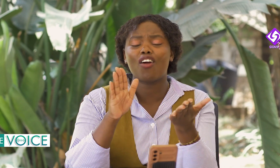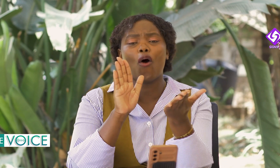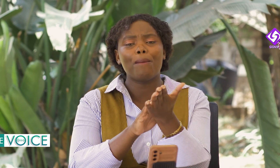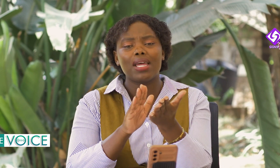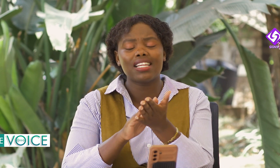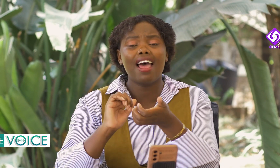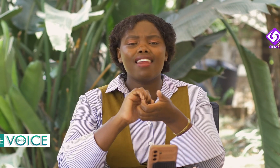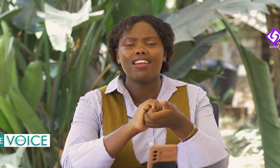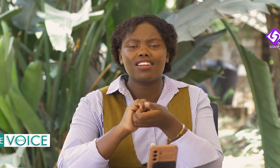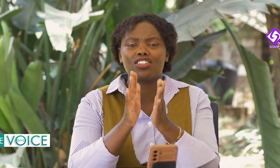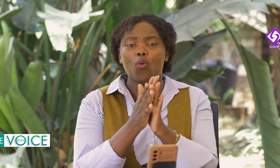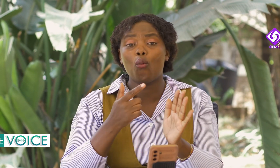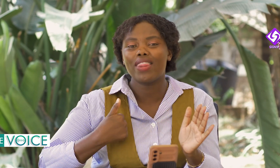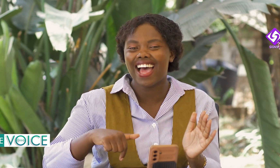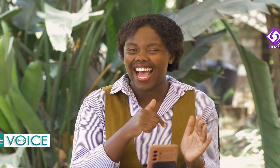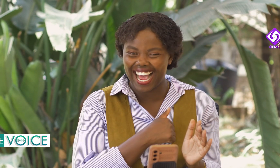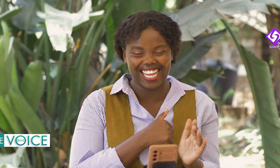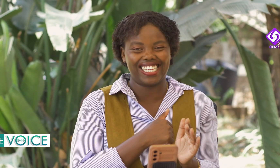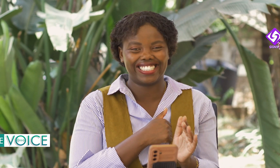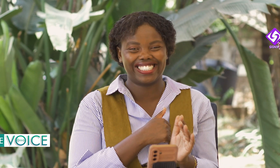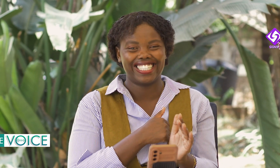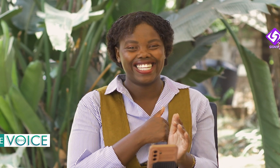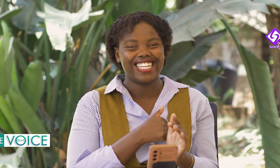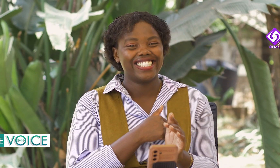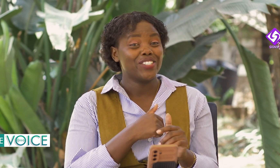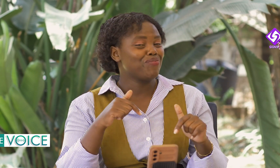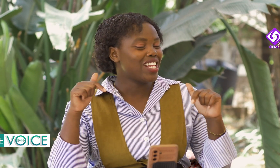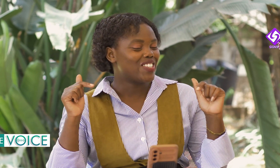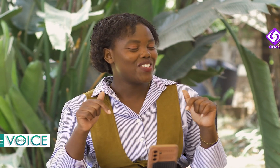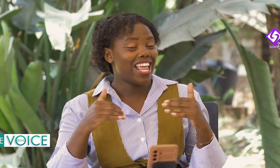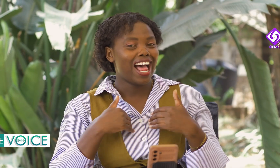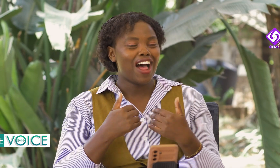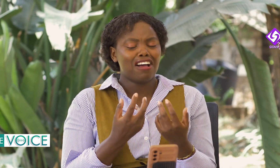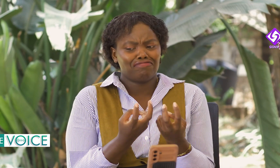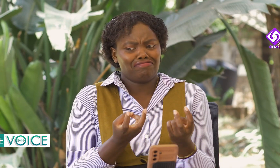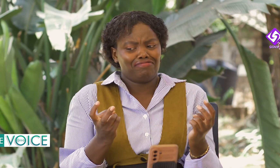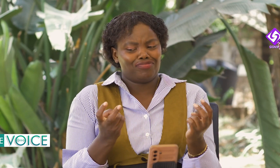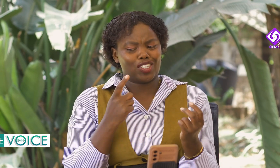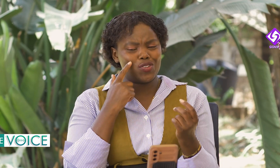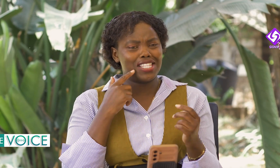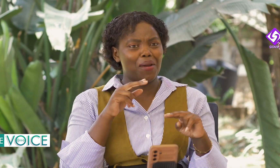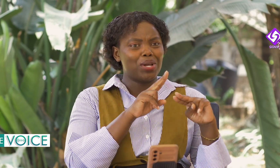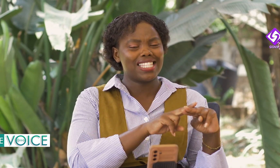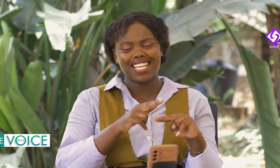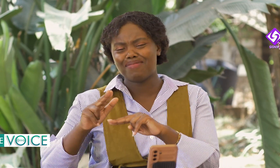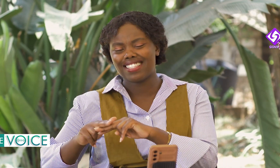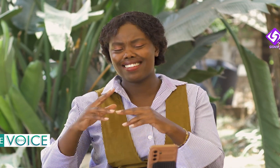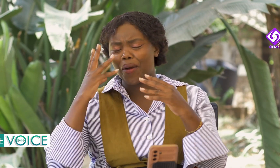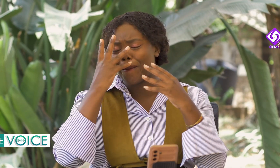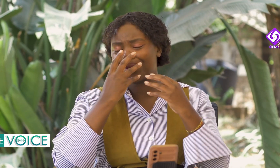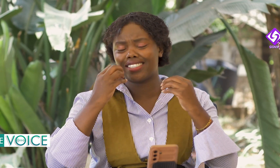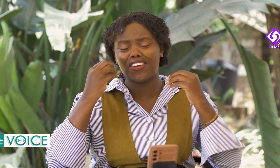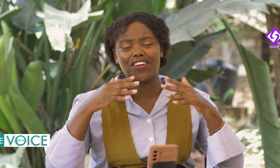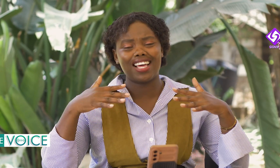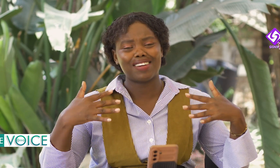So don't forget to comment, send us your comments and any feedback that you may have about our show